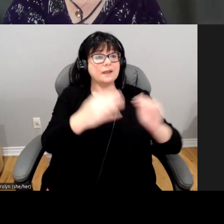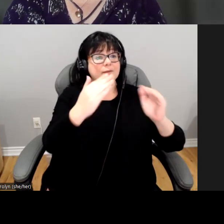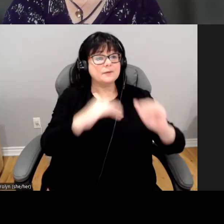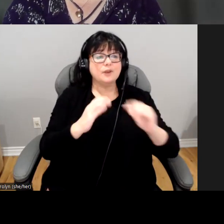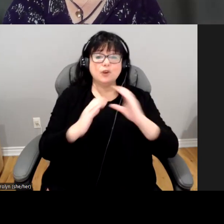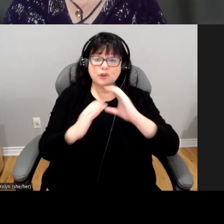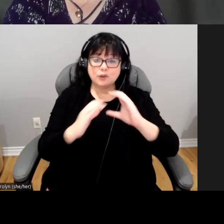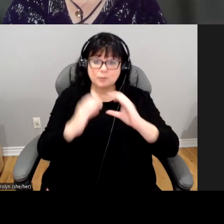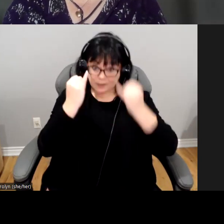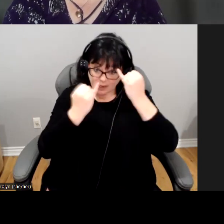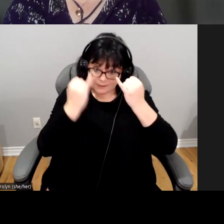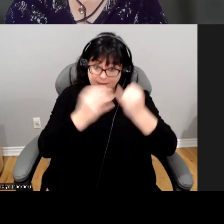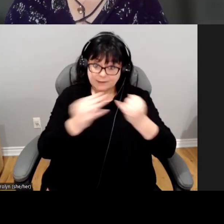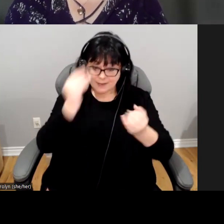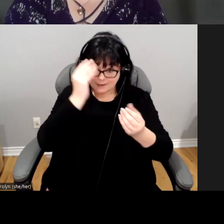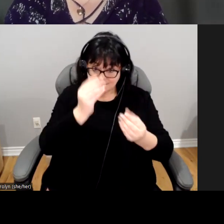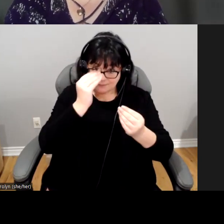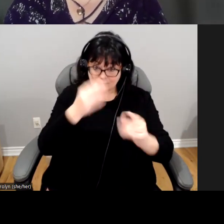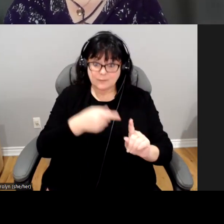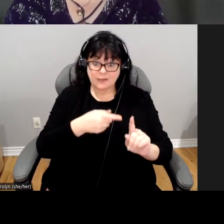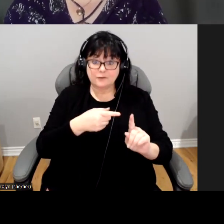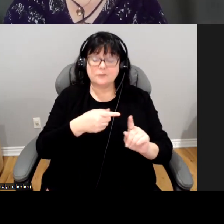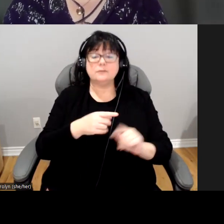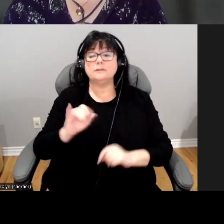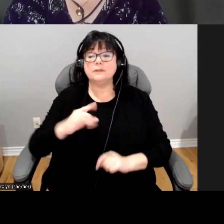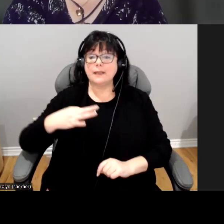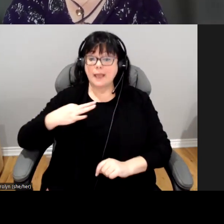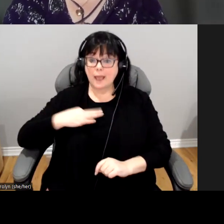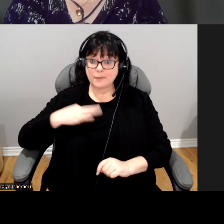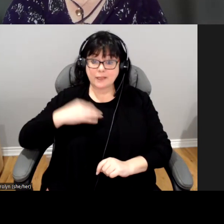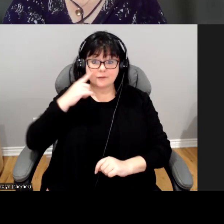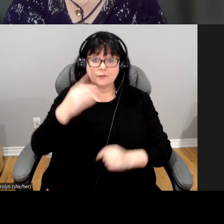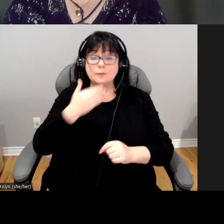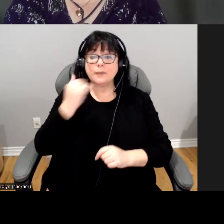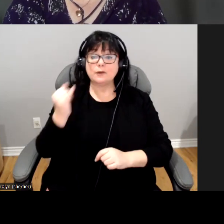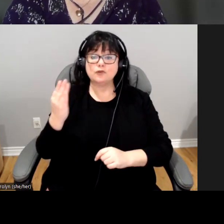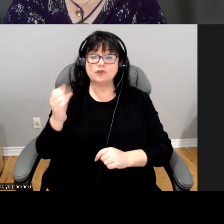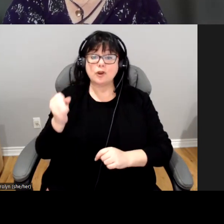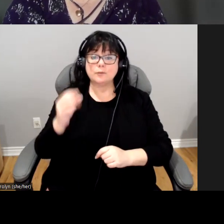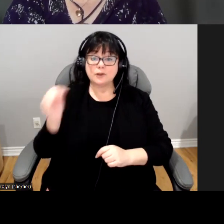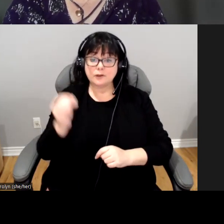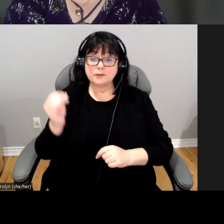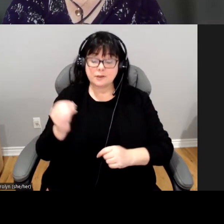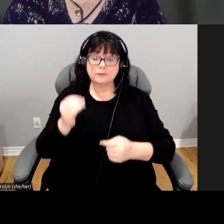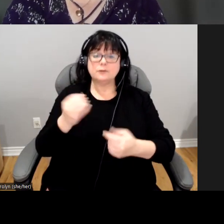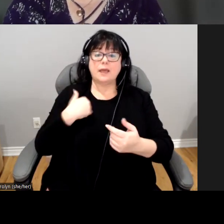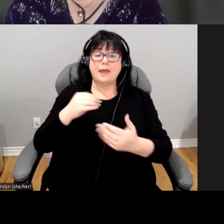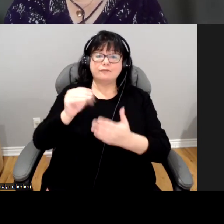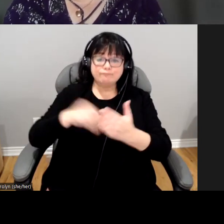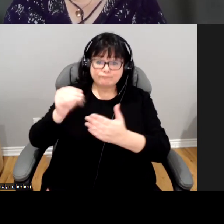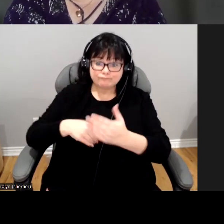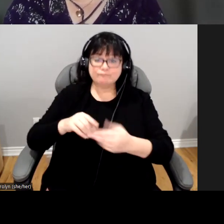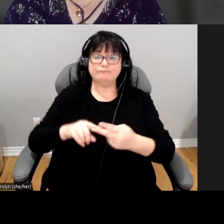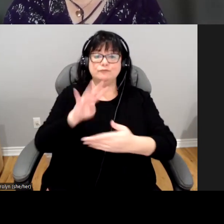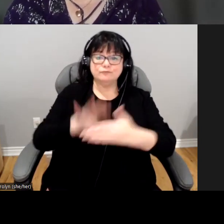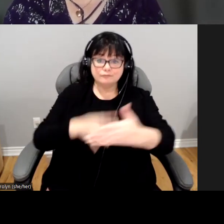information. So when we have to submit Better Jobs applications, there's lots of charts to complete. There's the 7-page